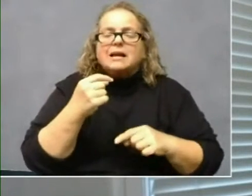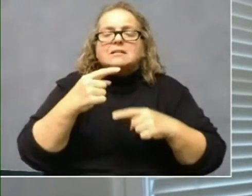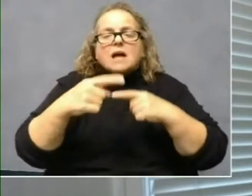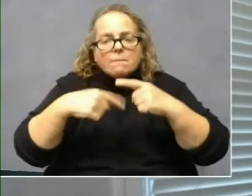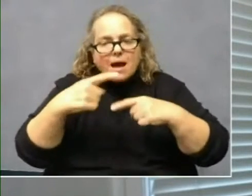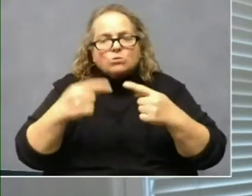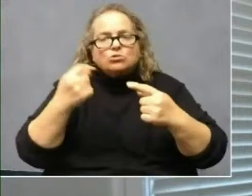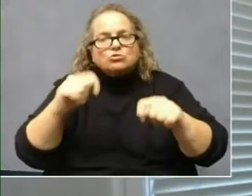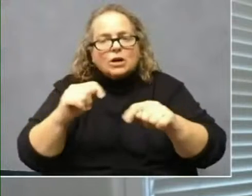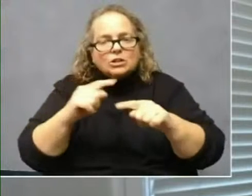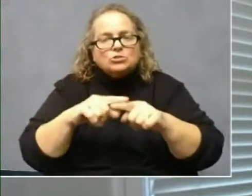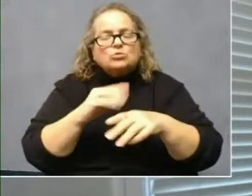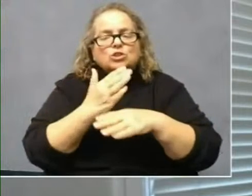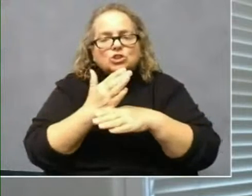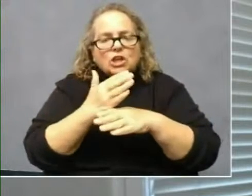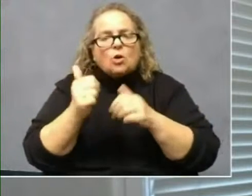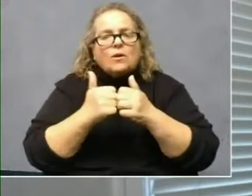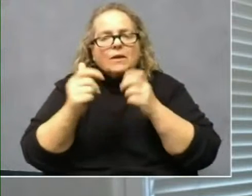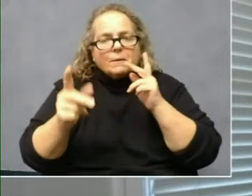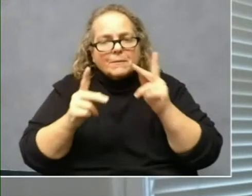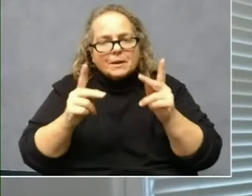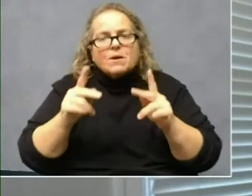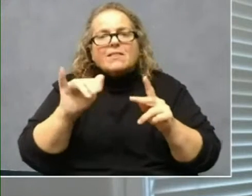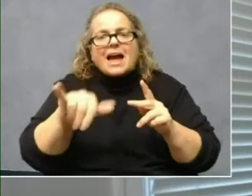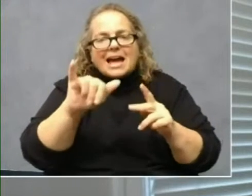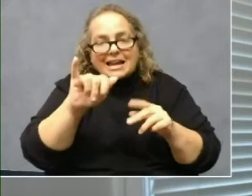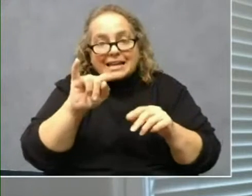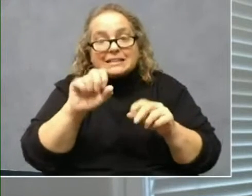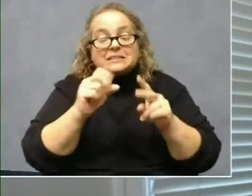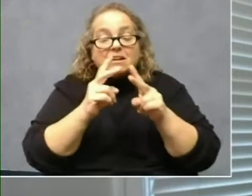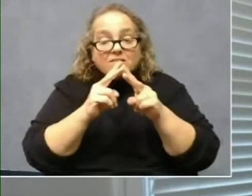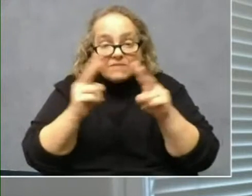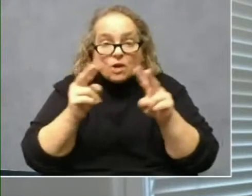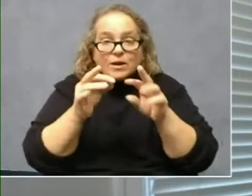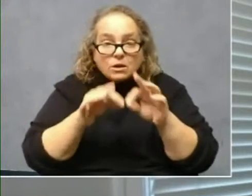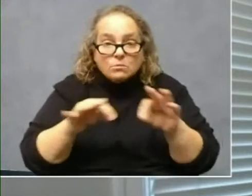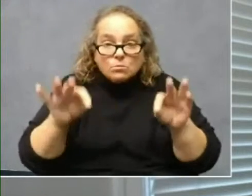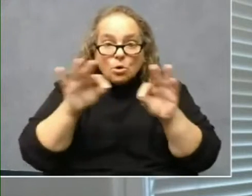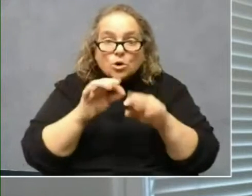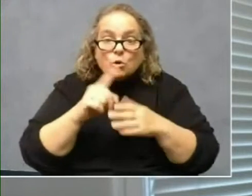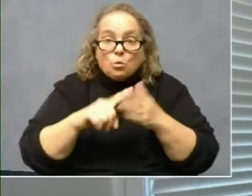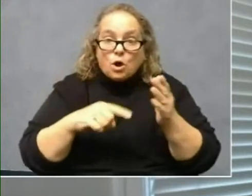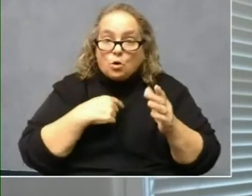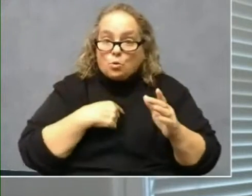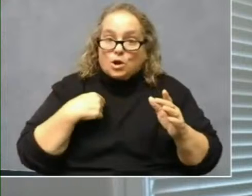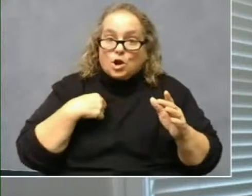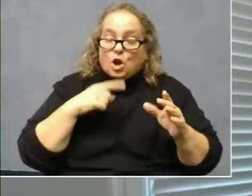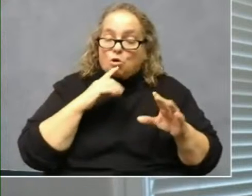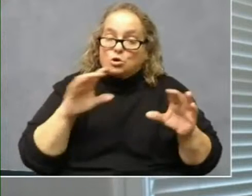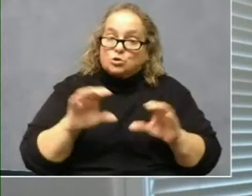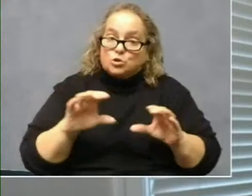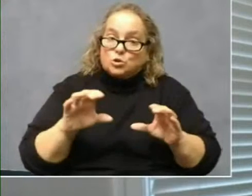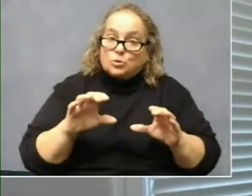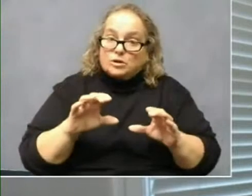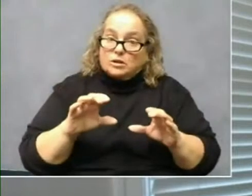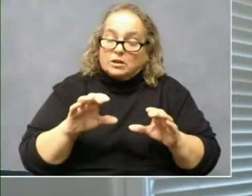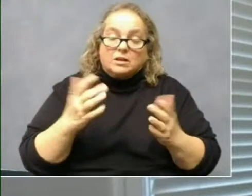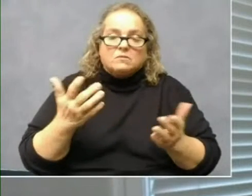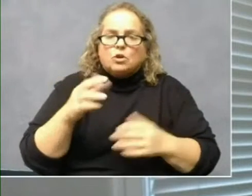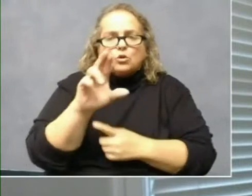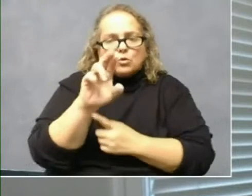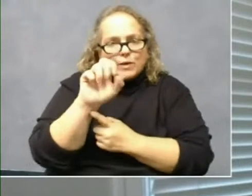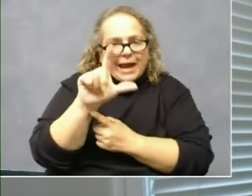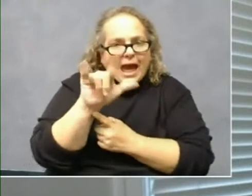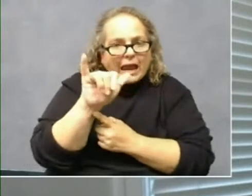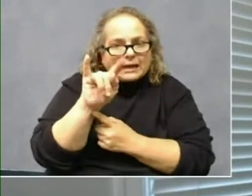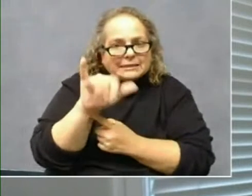people that it is really important and that what we're doing has basis in reality and reason for